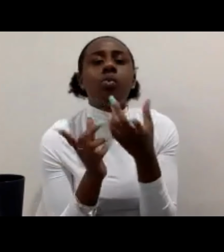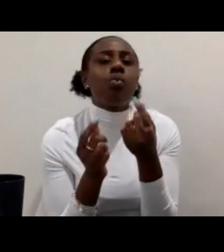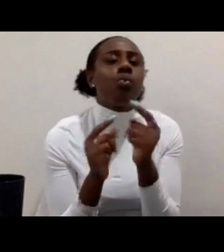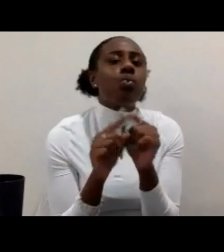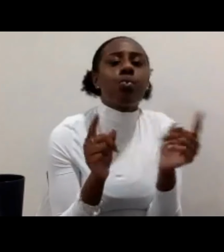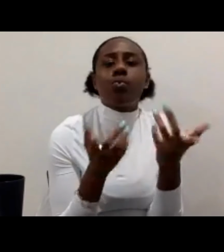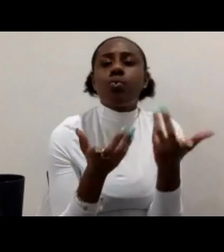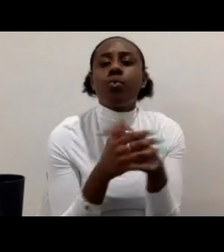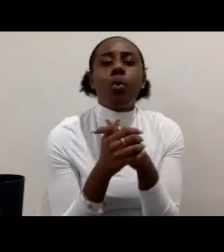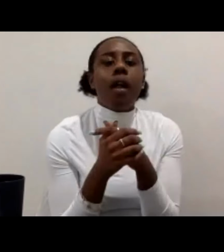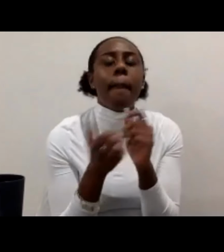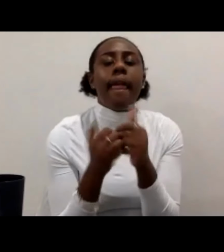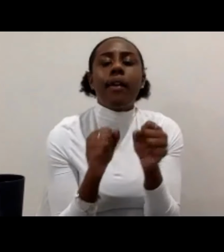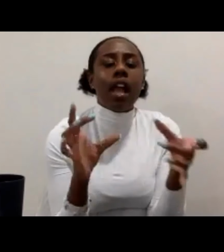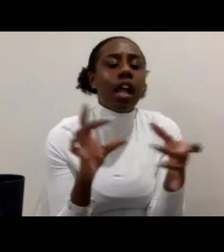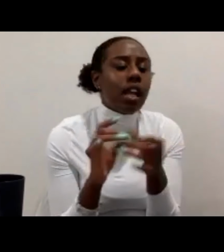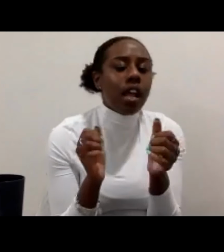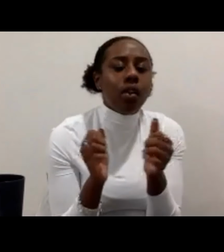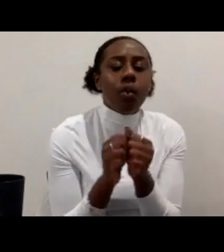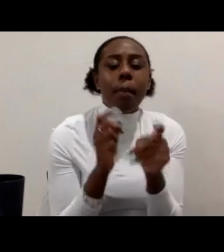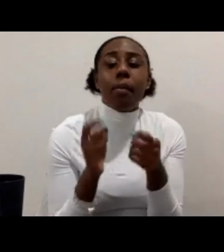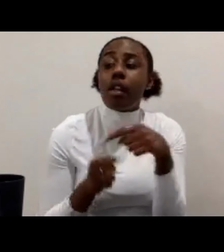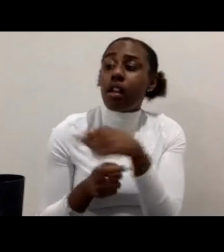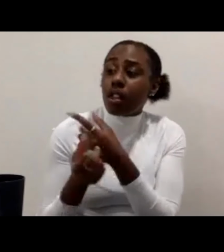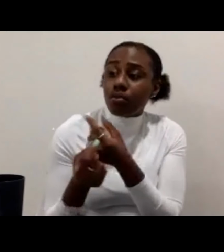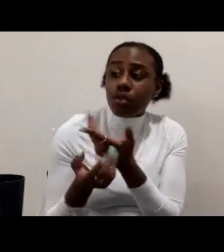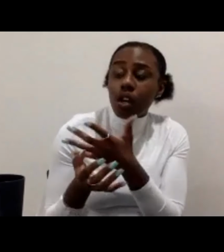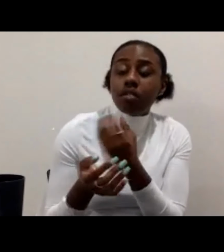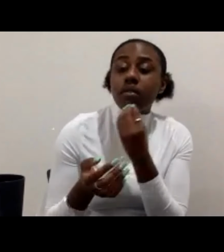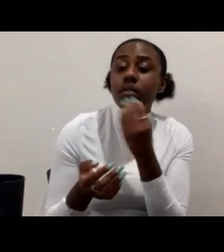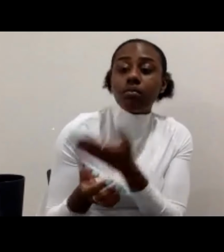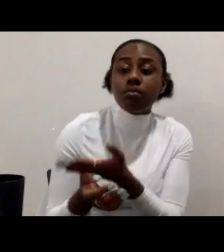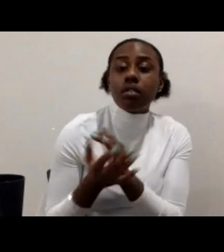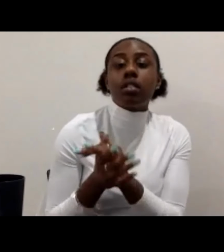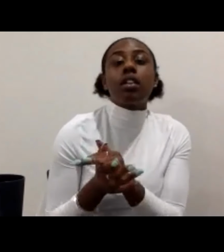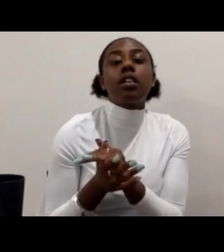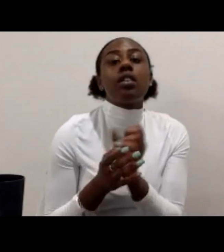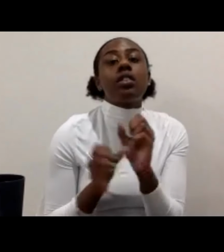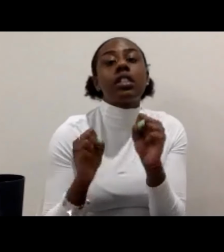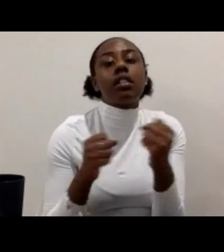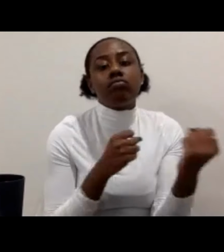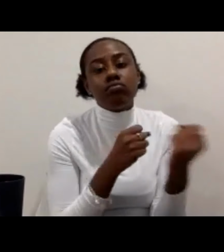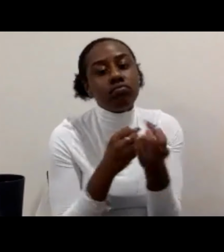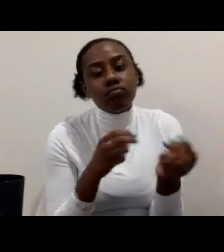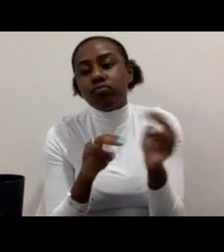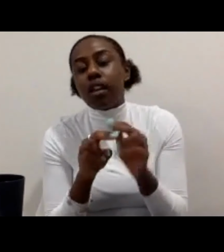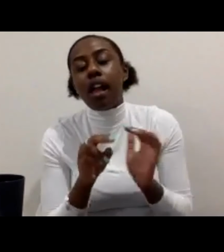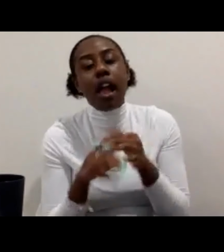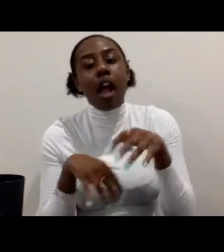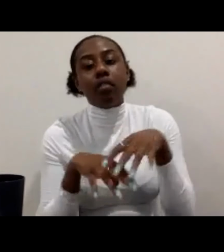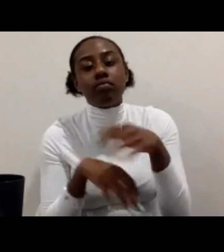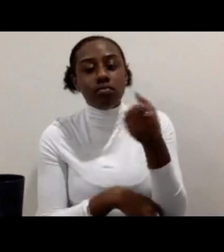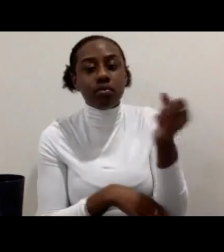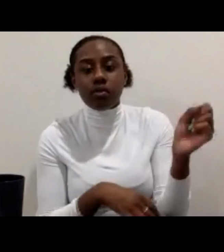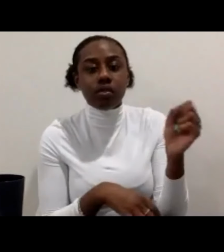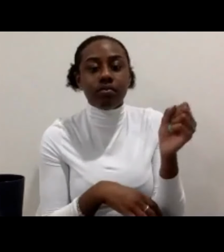this connect better to the work that you all are leading, so we can strengthen and defend our movements in a much better